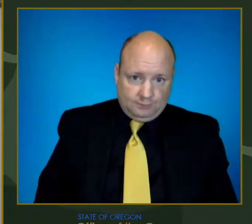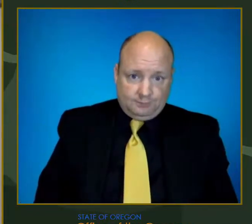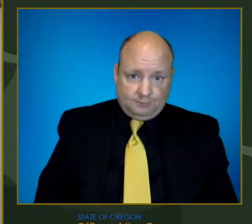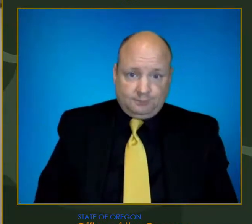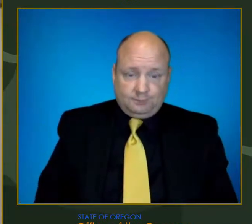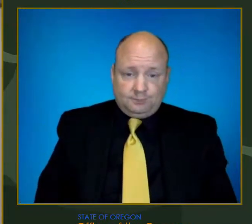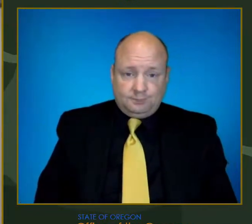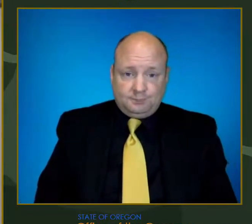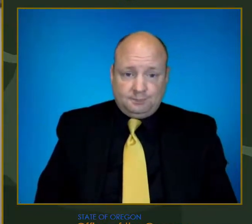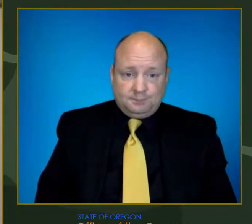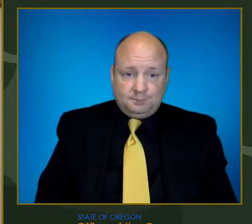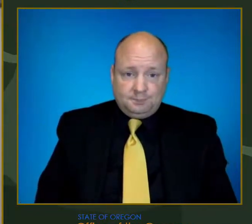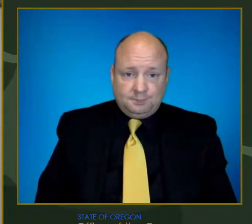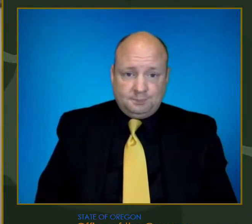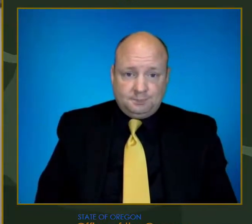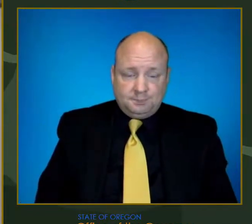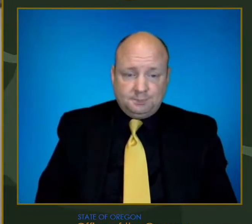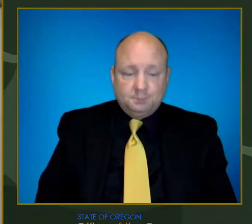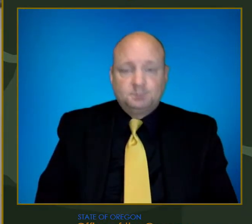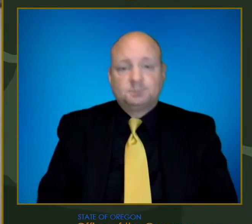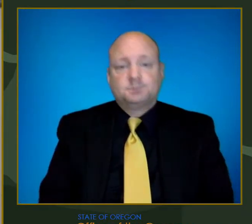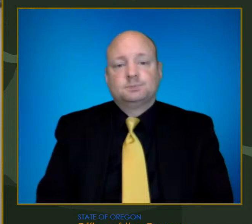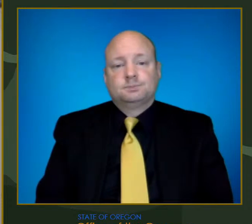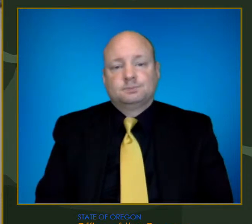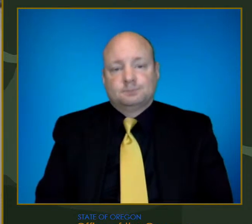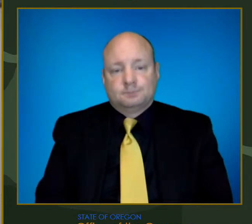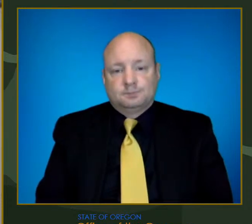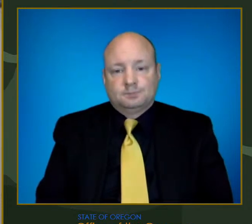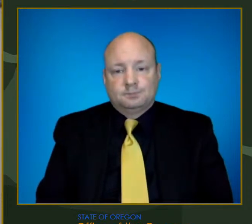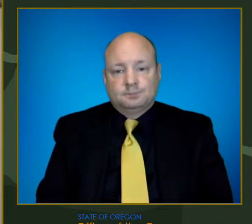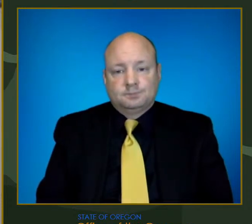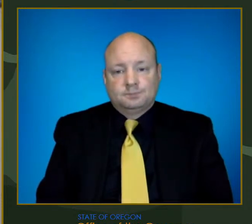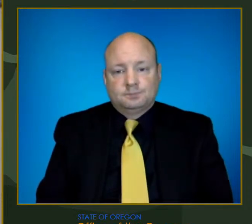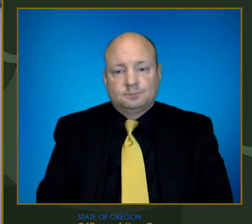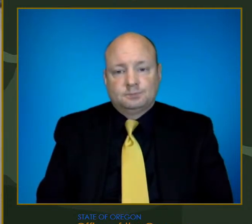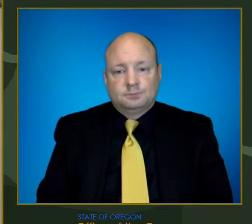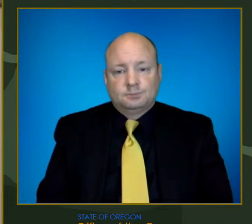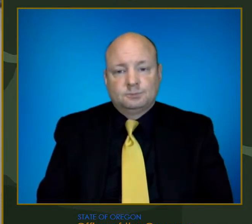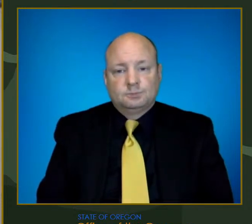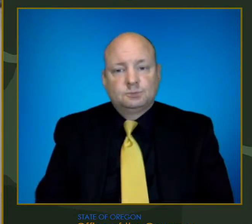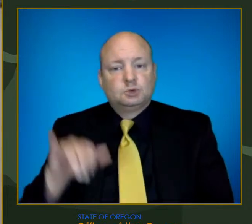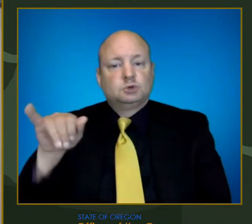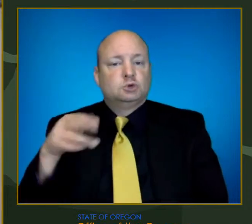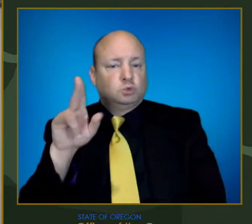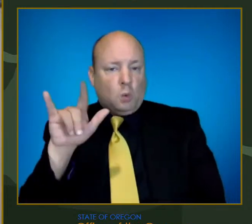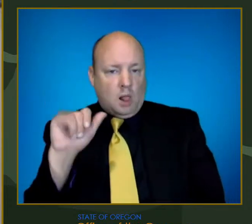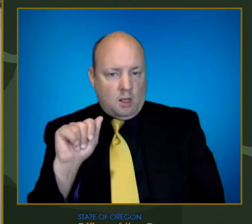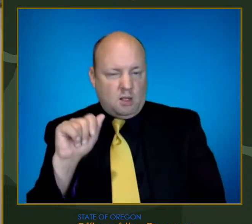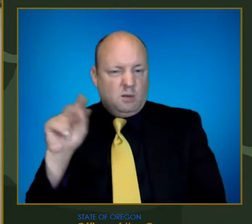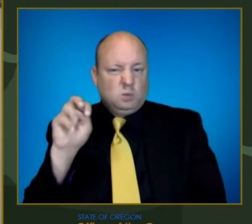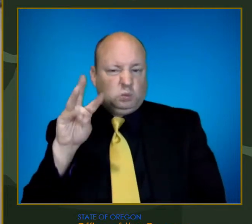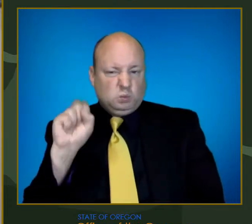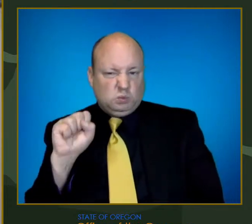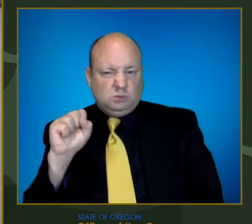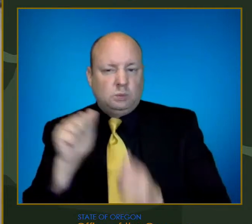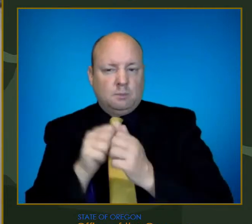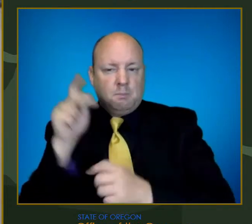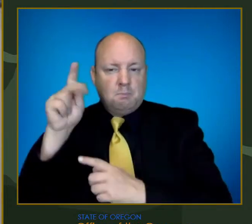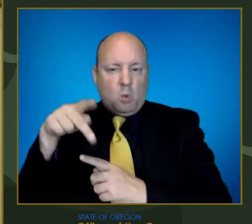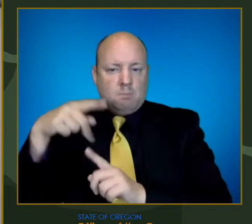Thank you, Sarah. We'll go next to Julia Silverman with Portland Monthly. Go ahead, Julia.